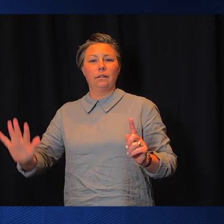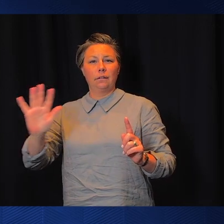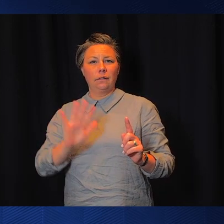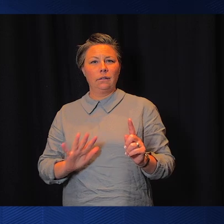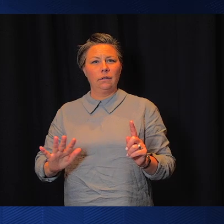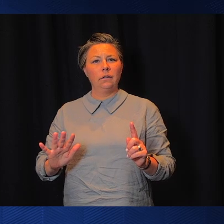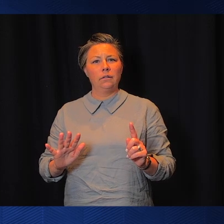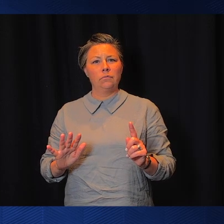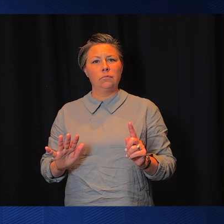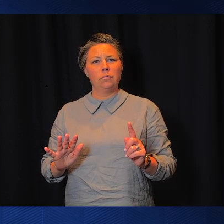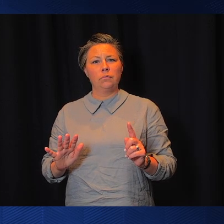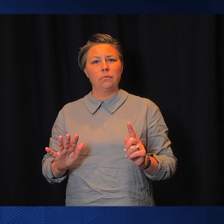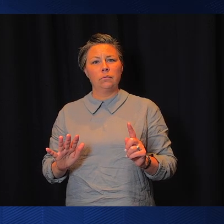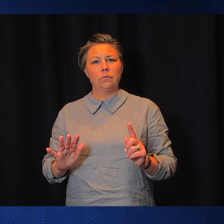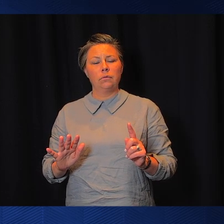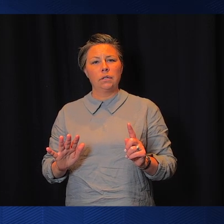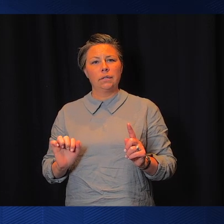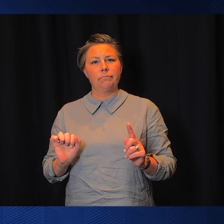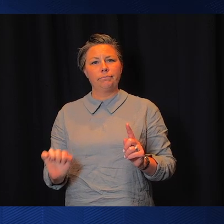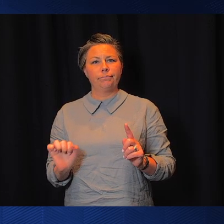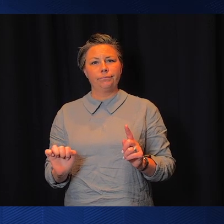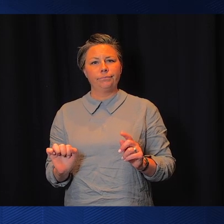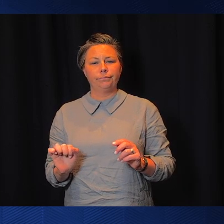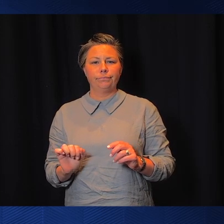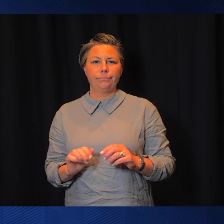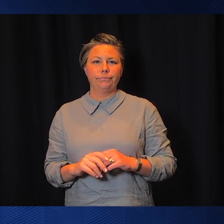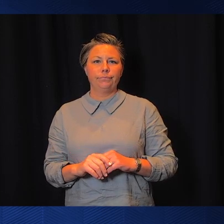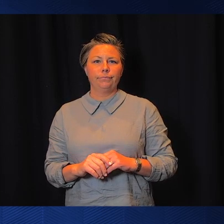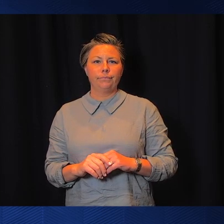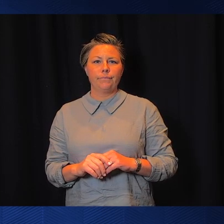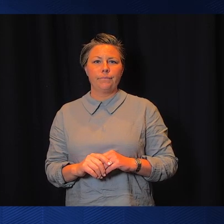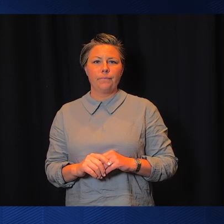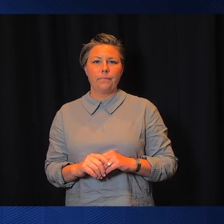is a platform of regional platform of